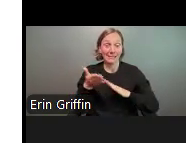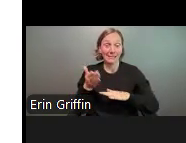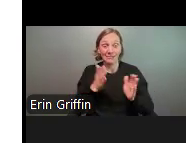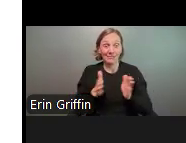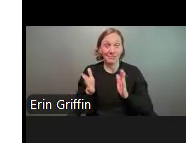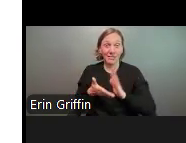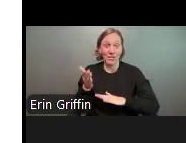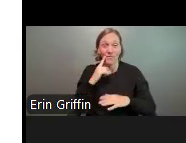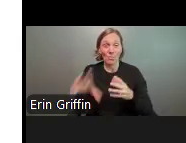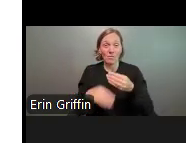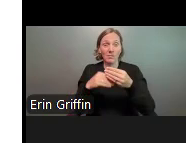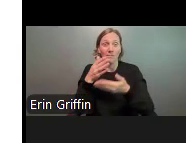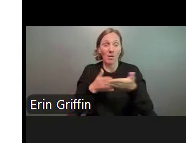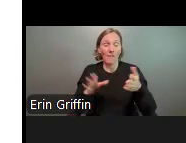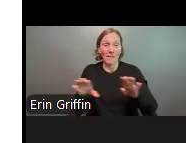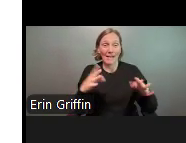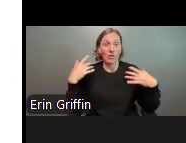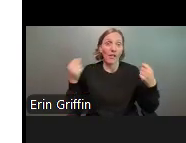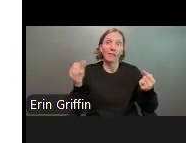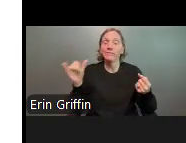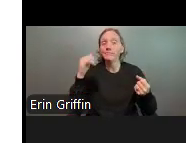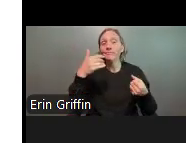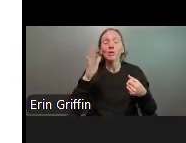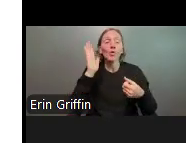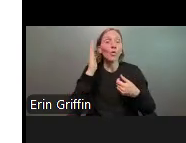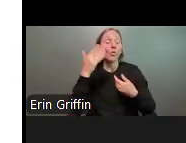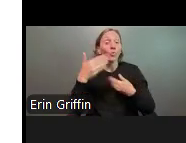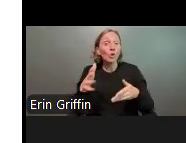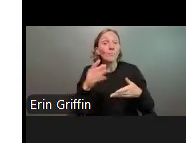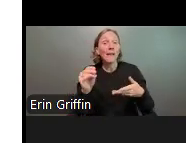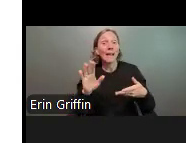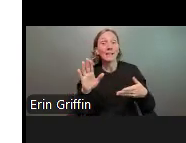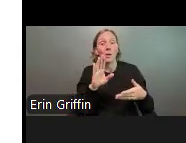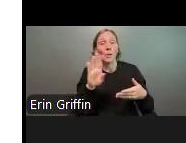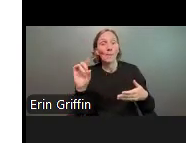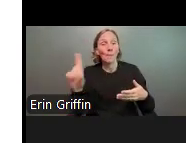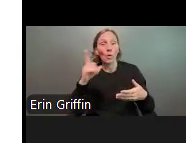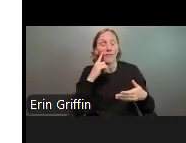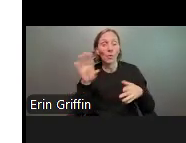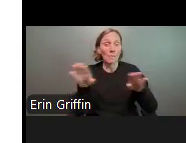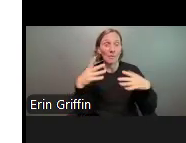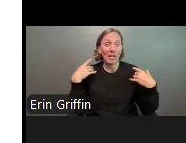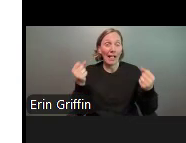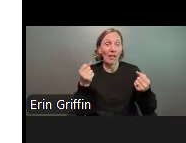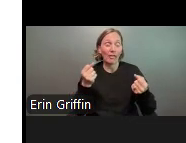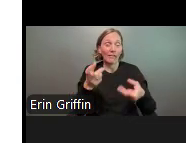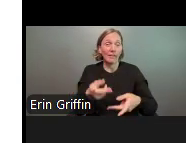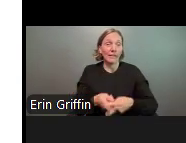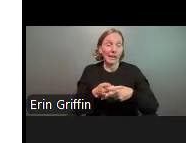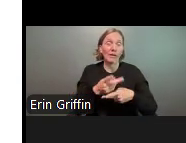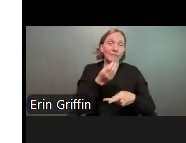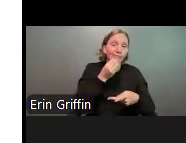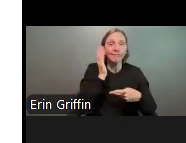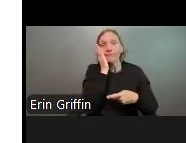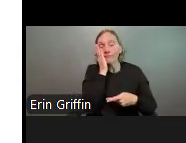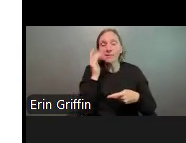behavioral health, like room and board for behavioral health care, and that model of care I was referring to earlier. Those are things